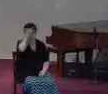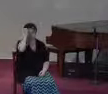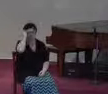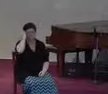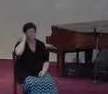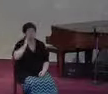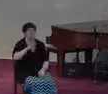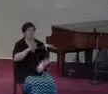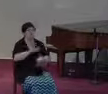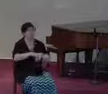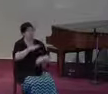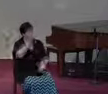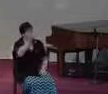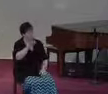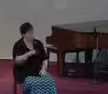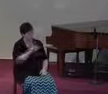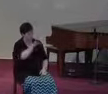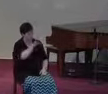On the cross,